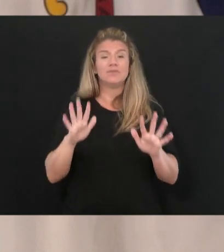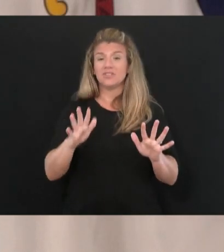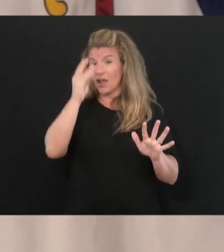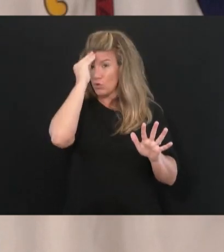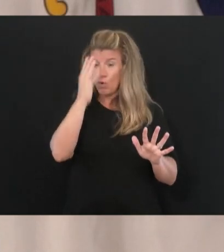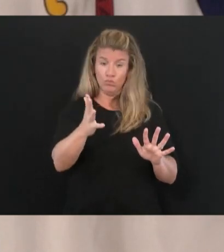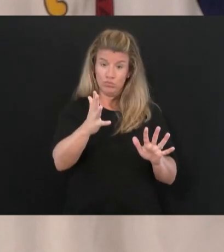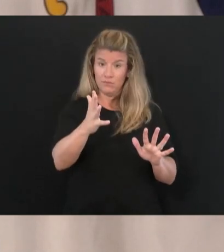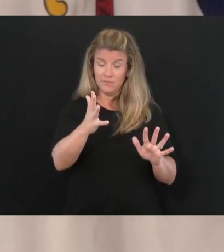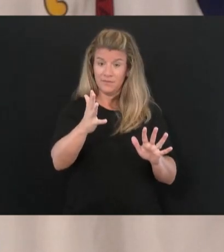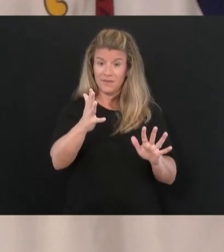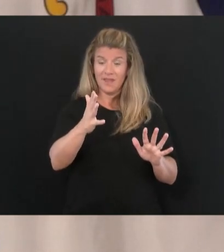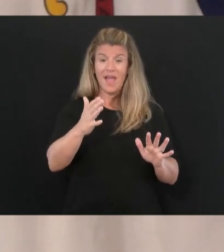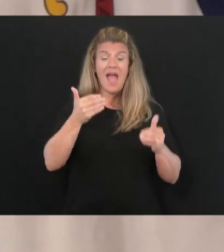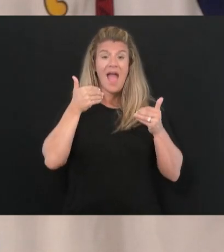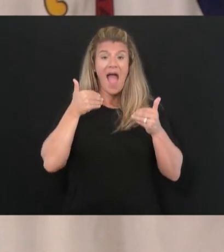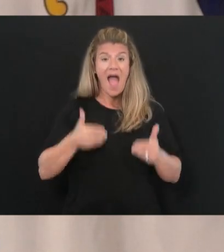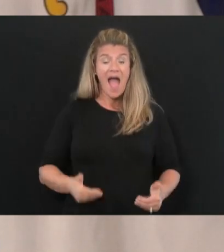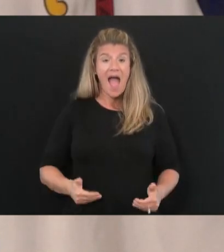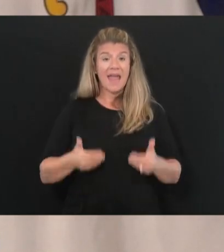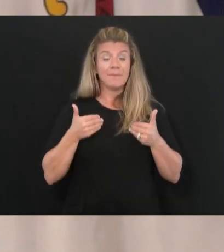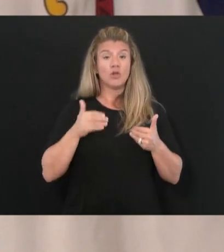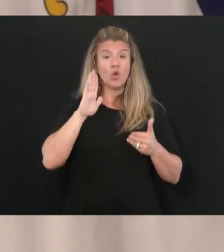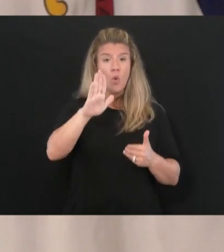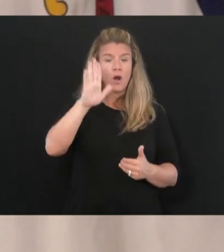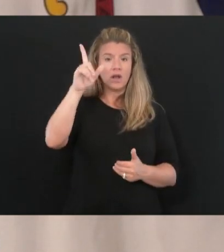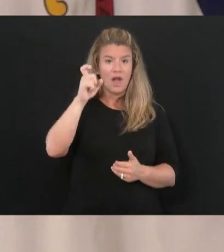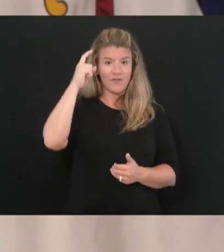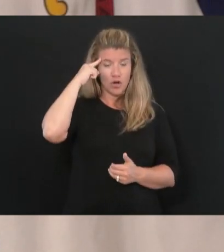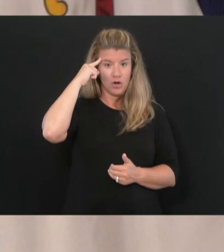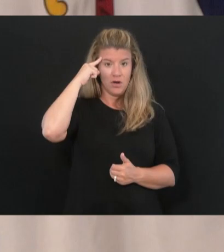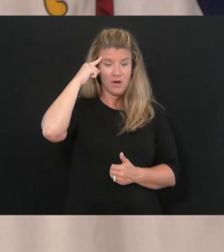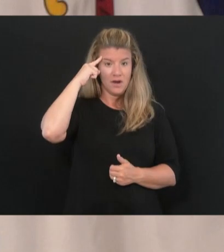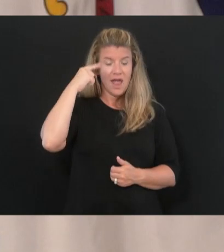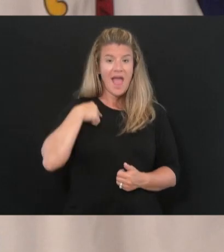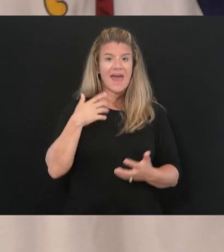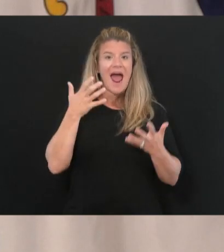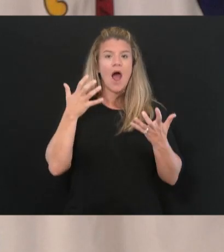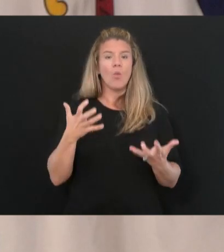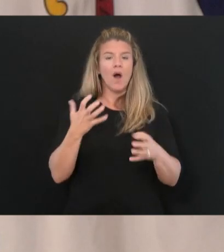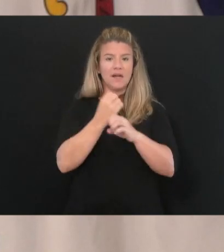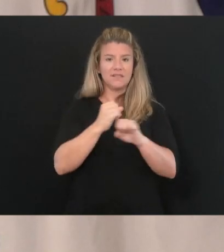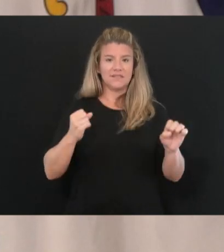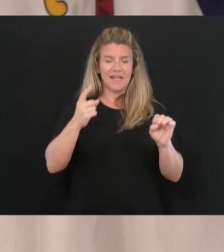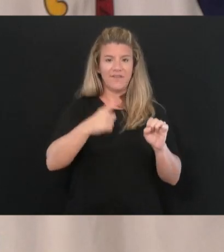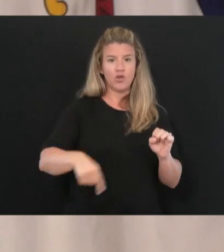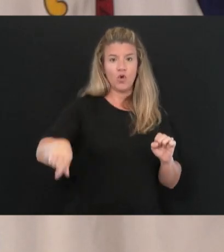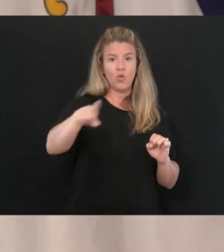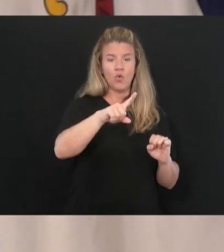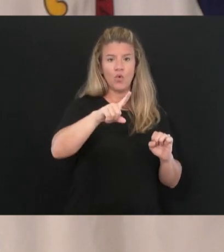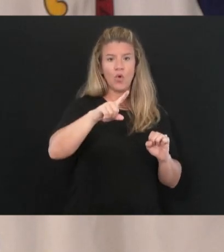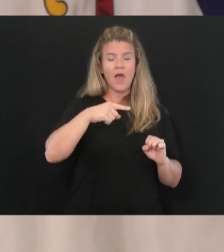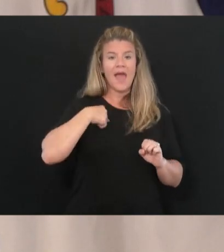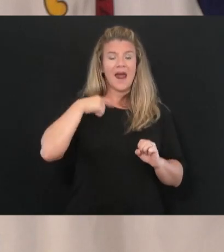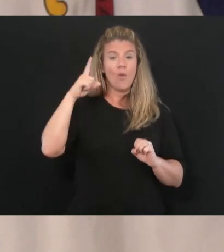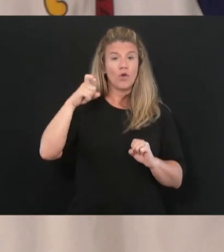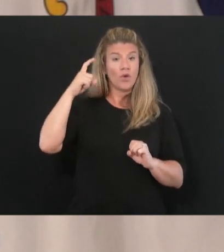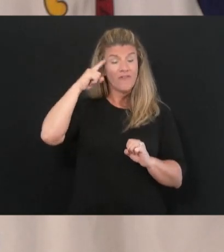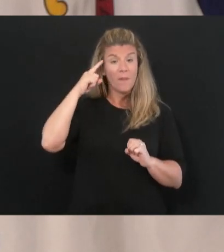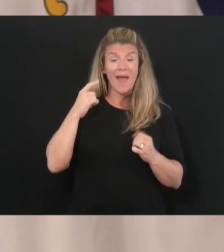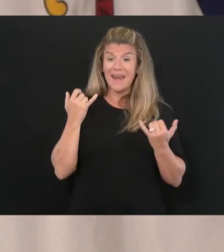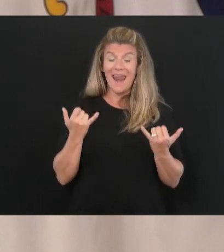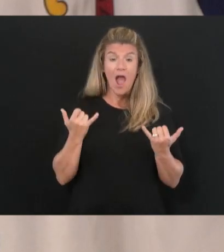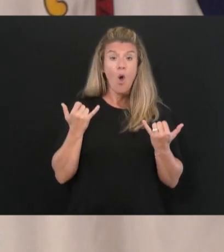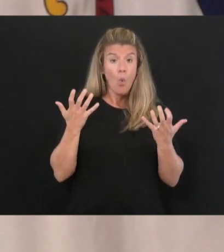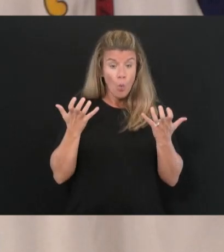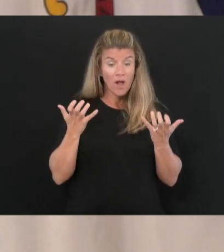this. I am being your governor that is trying to look out for you, and your governor that congratulates you on all